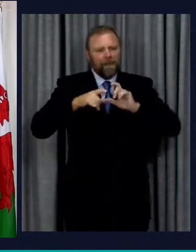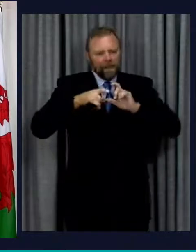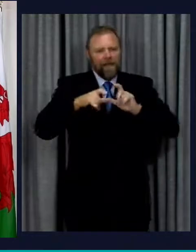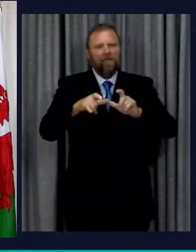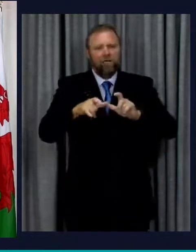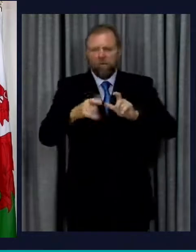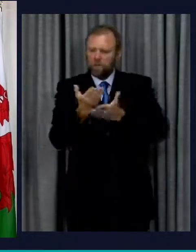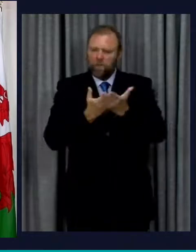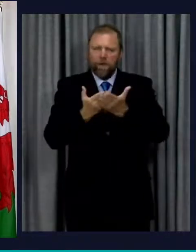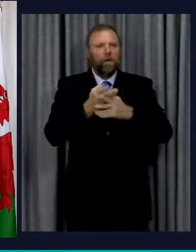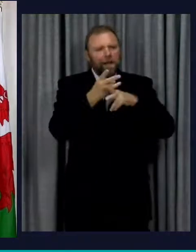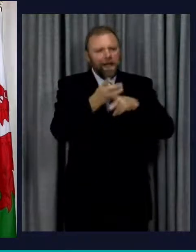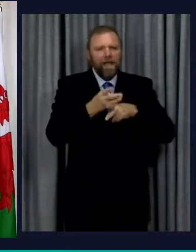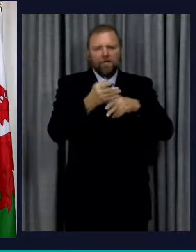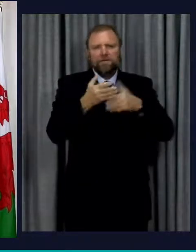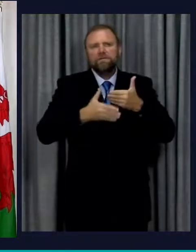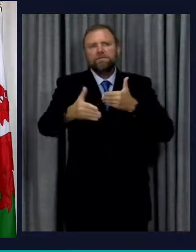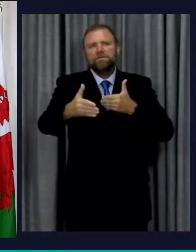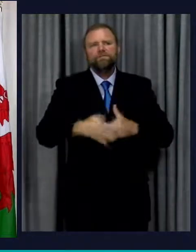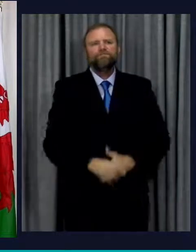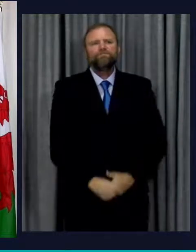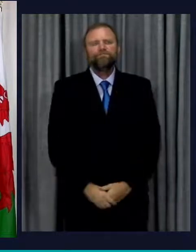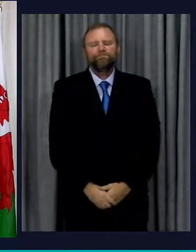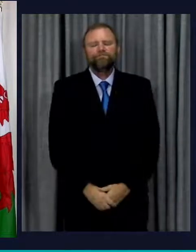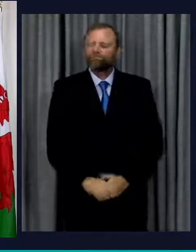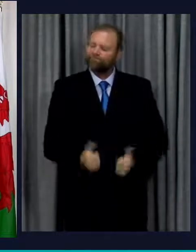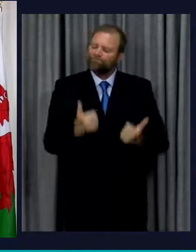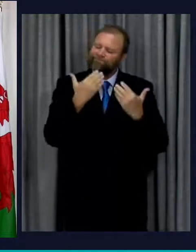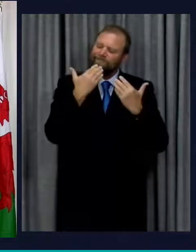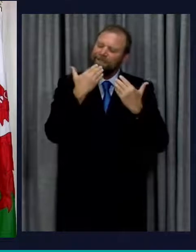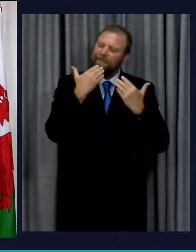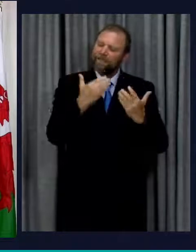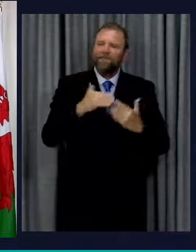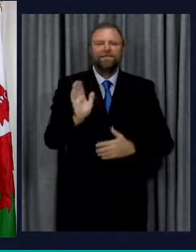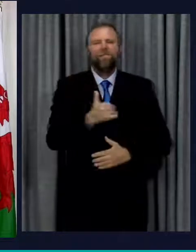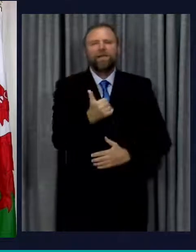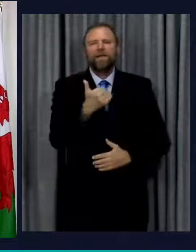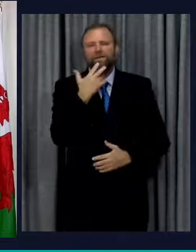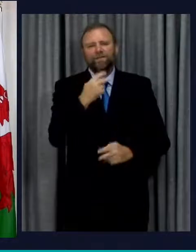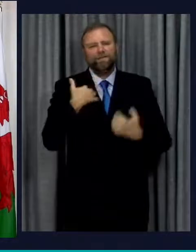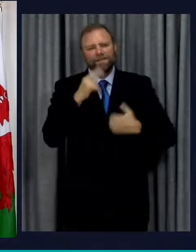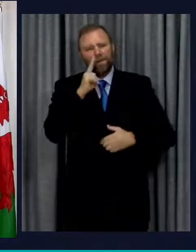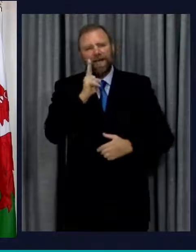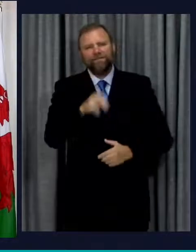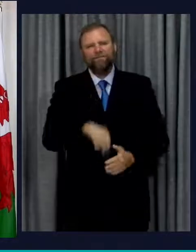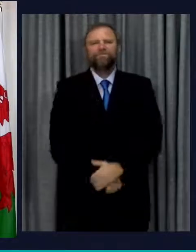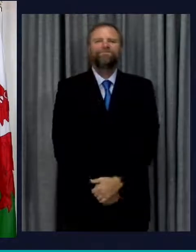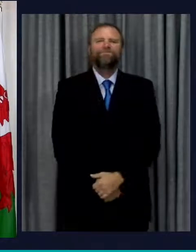carers in the rest of this government term. Thank you. Many thanks for your time, everybody. I look forward to seeing you again.